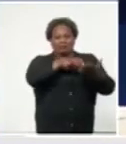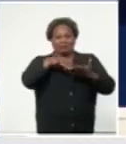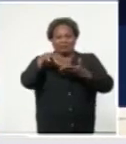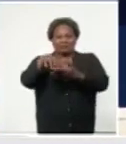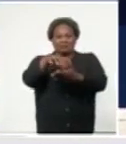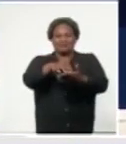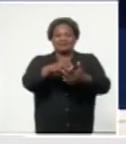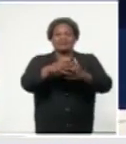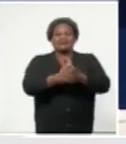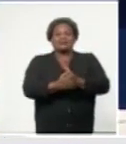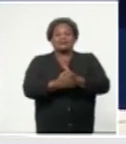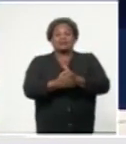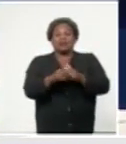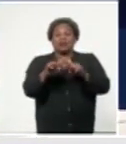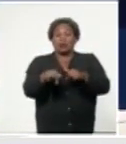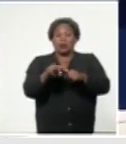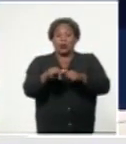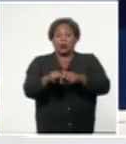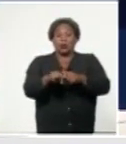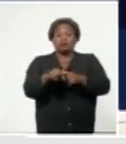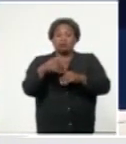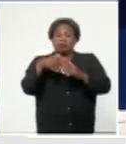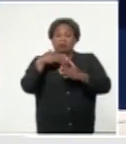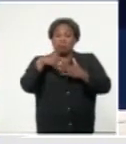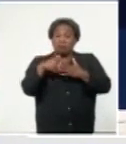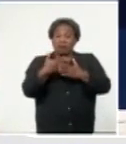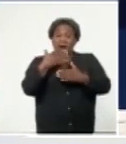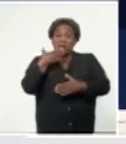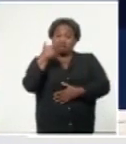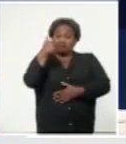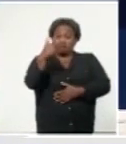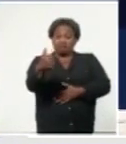all people tuning in from different places.